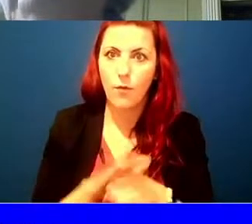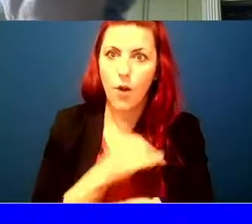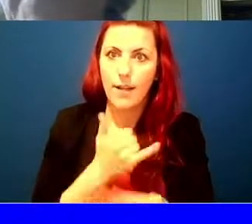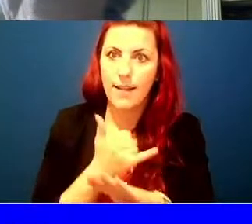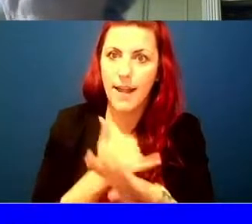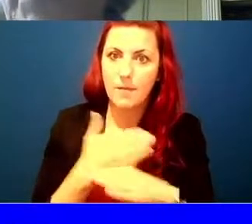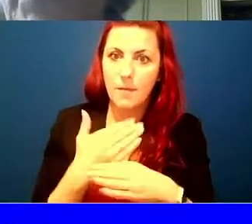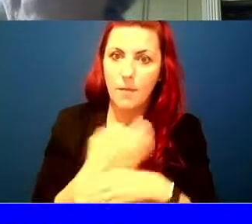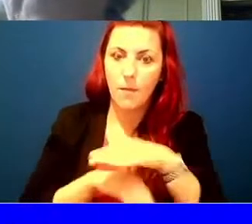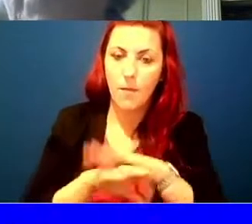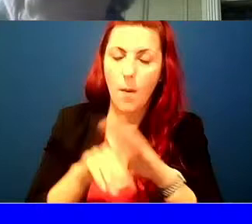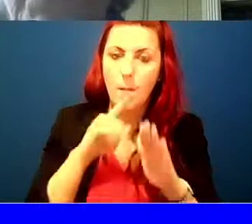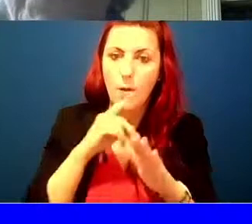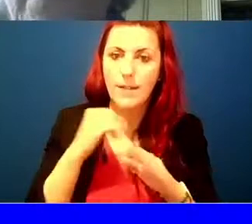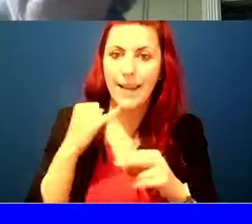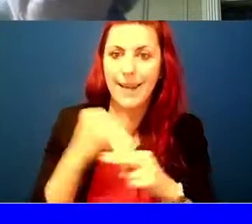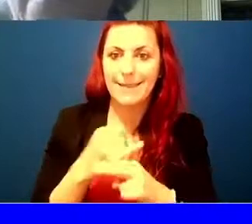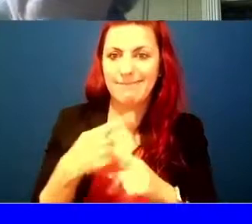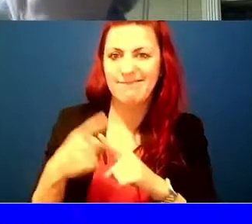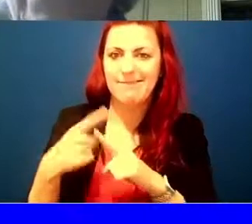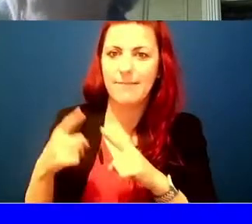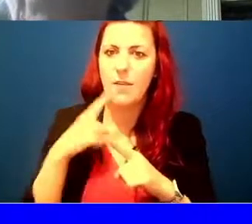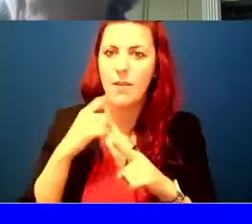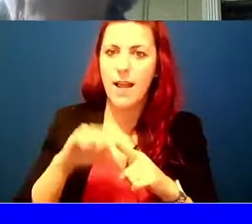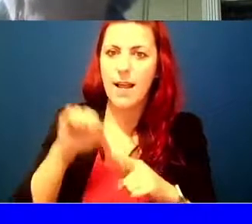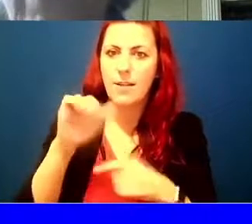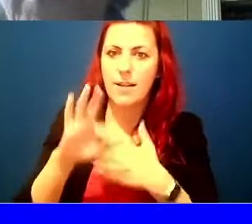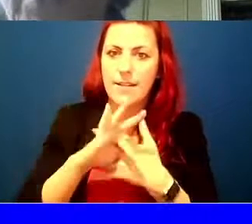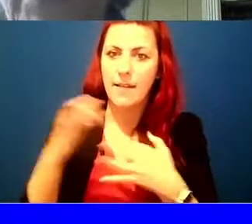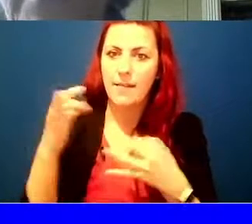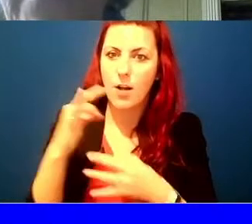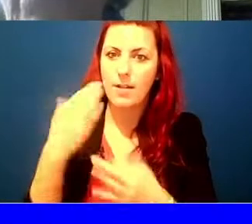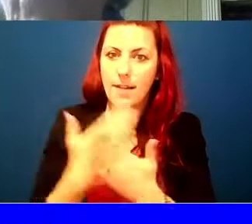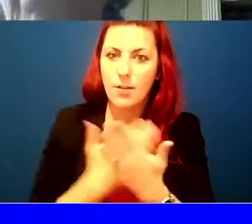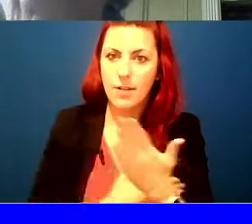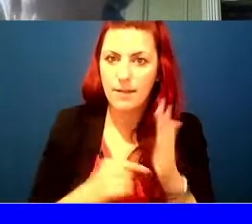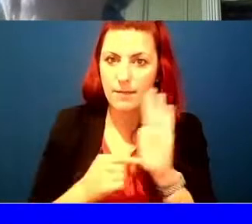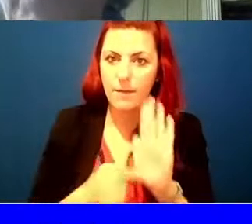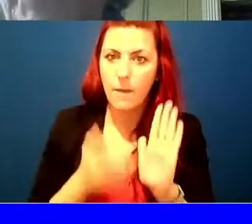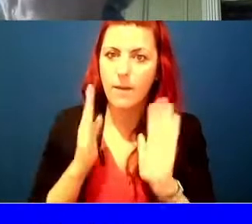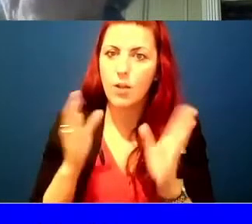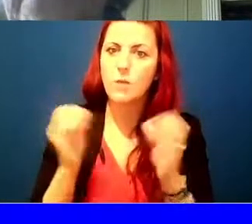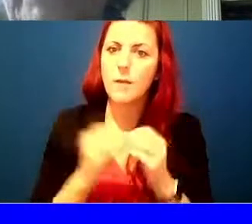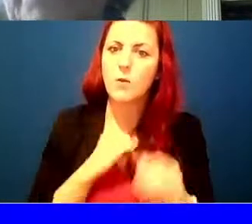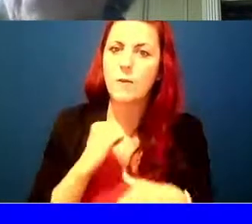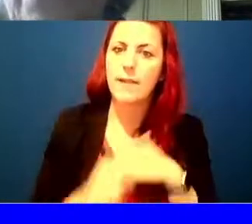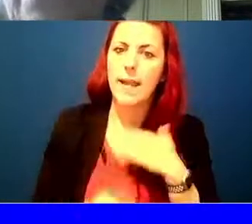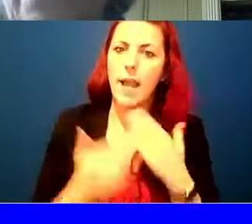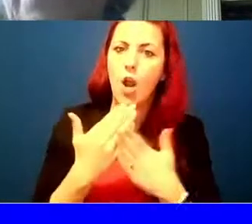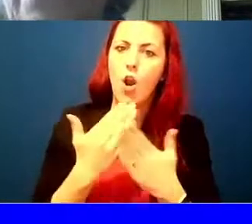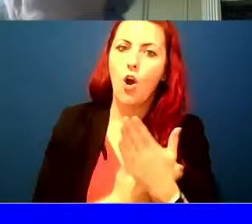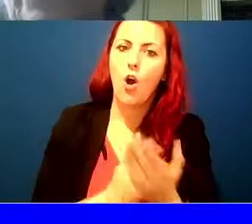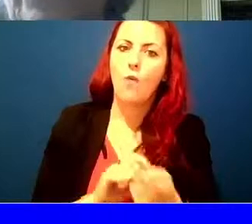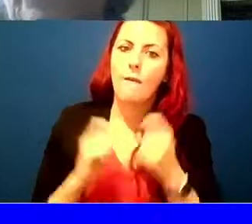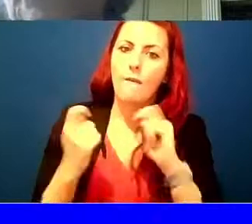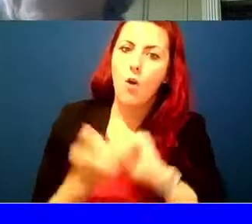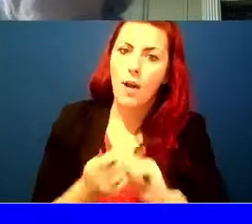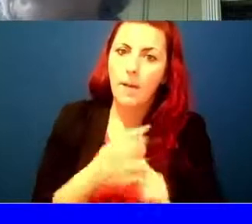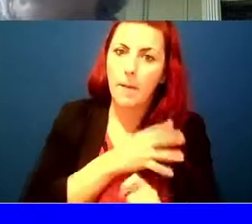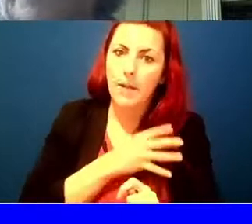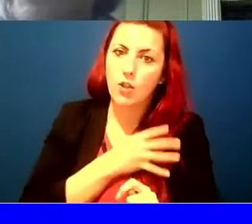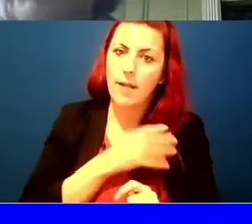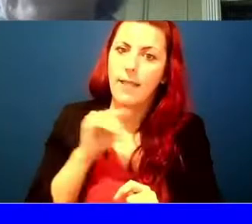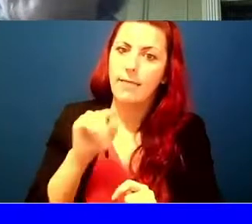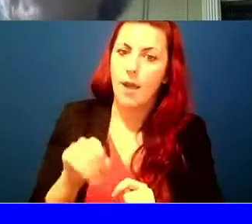adult safeguarding legislation to be introduced. We mentioned today the Law Reform Commission's